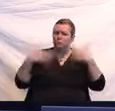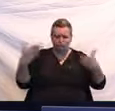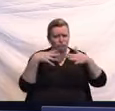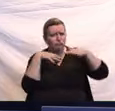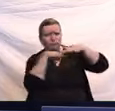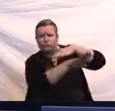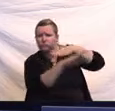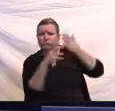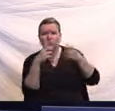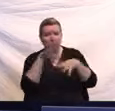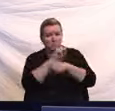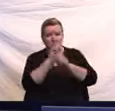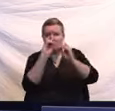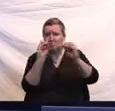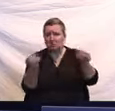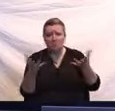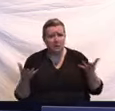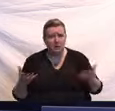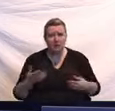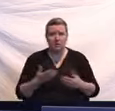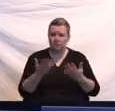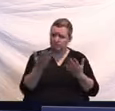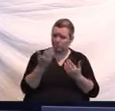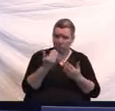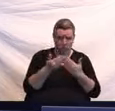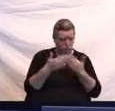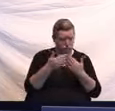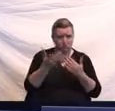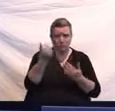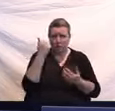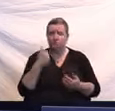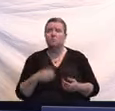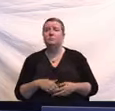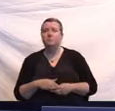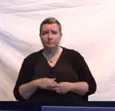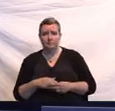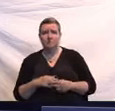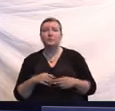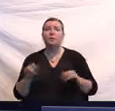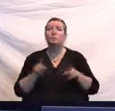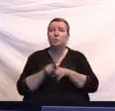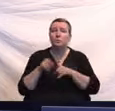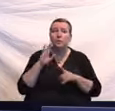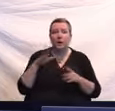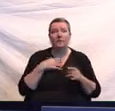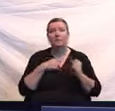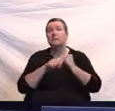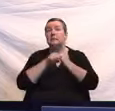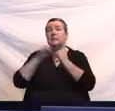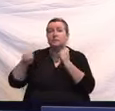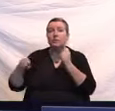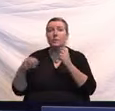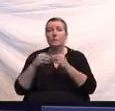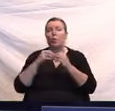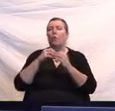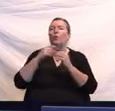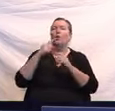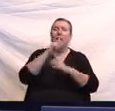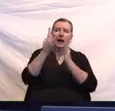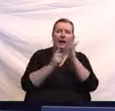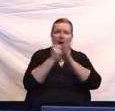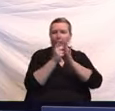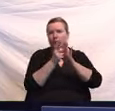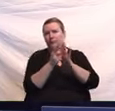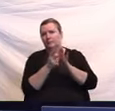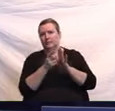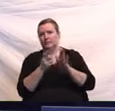15th. Walk-in availability and extended hours are important to make access to boosters as easy as